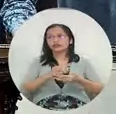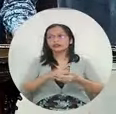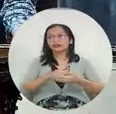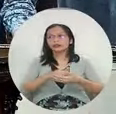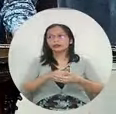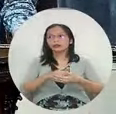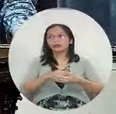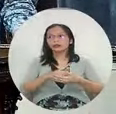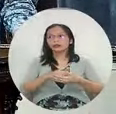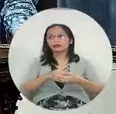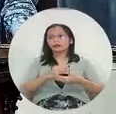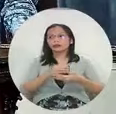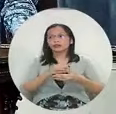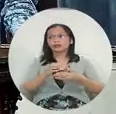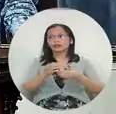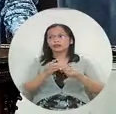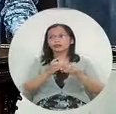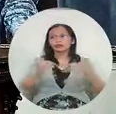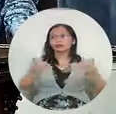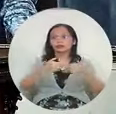And he started this work.